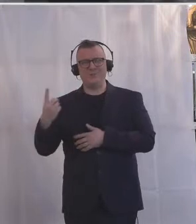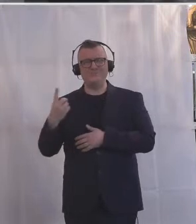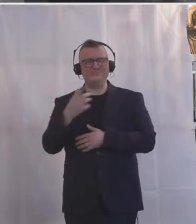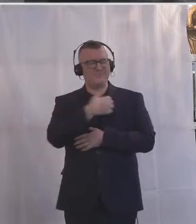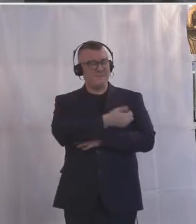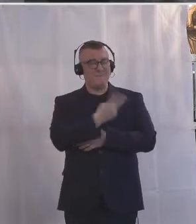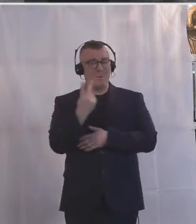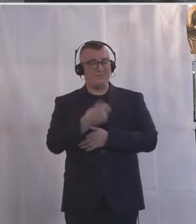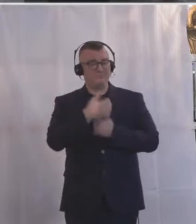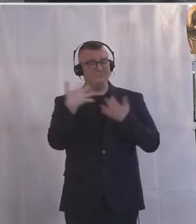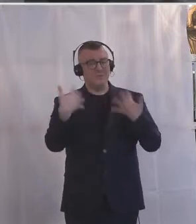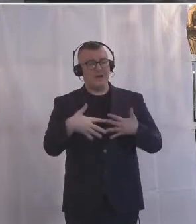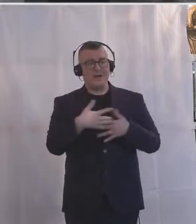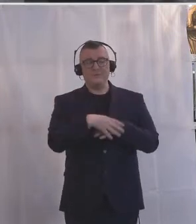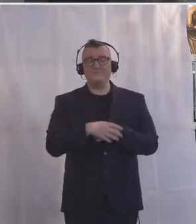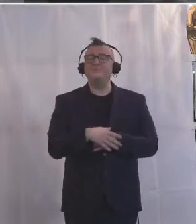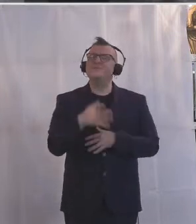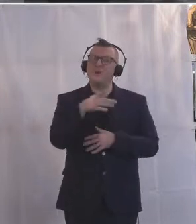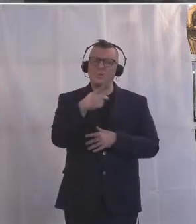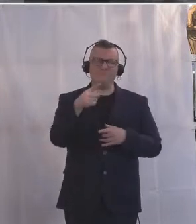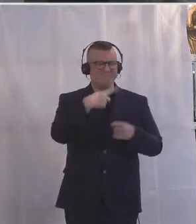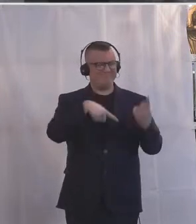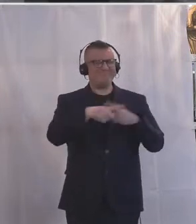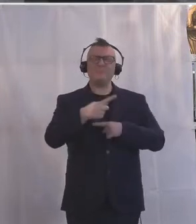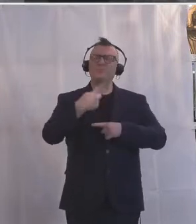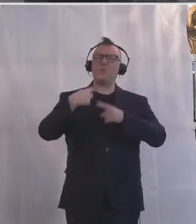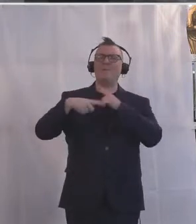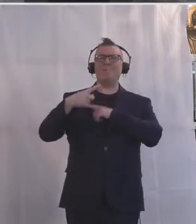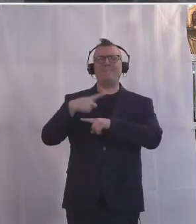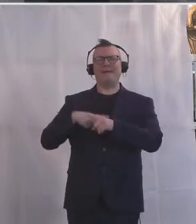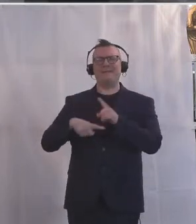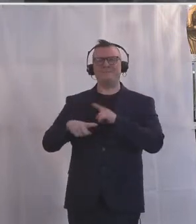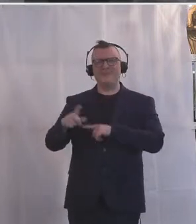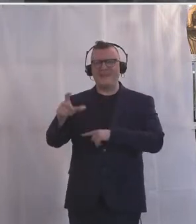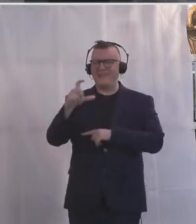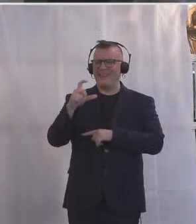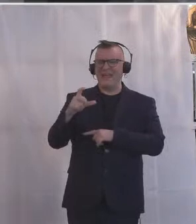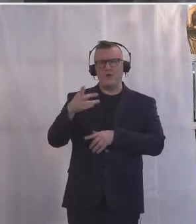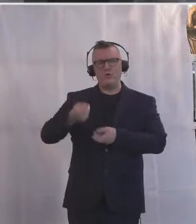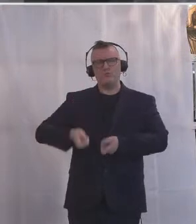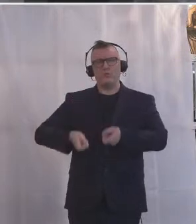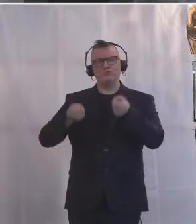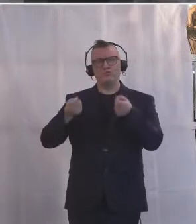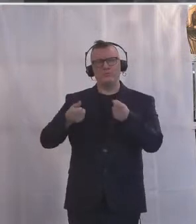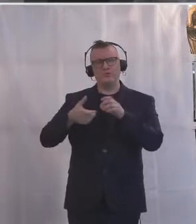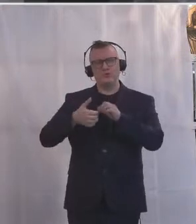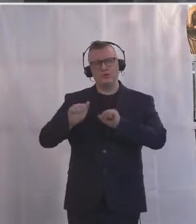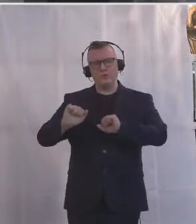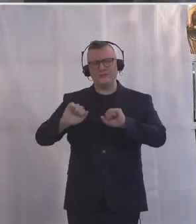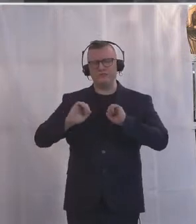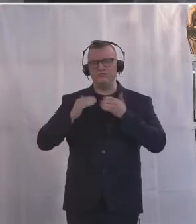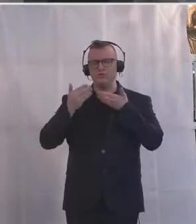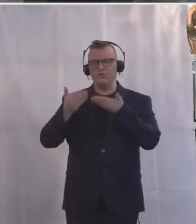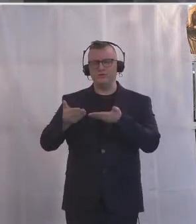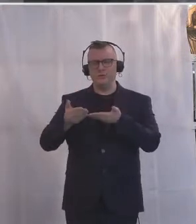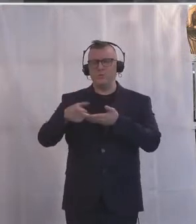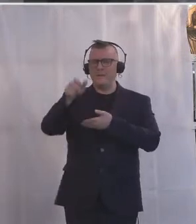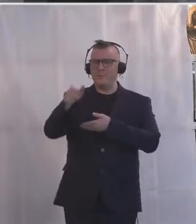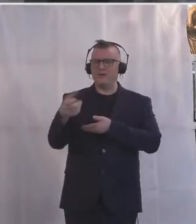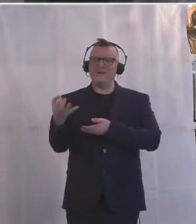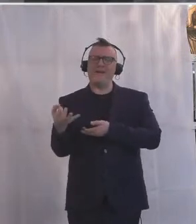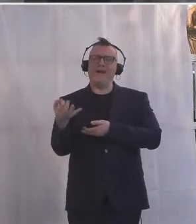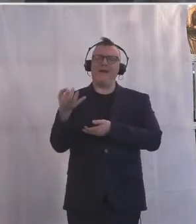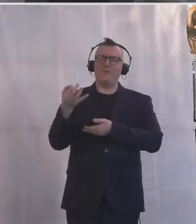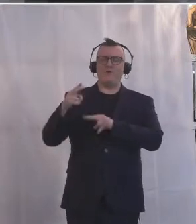your journey. And you talked in your introduction there, Claire, about having that question asked of you and